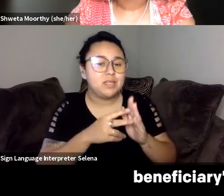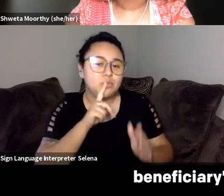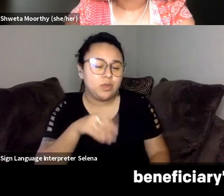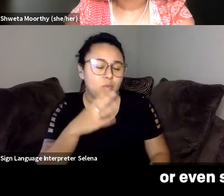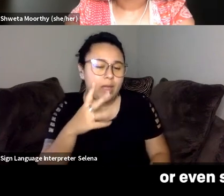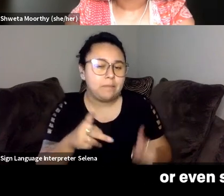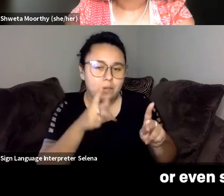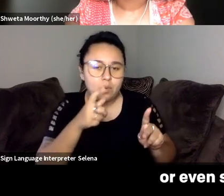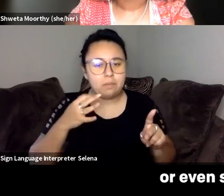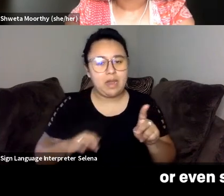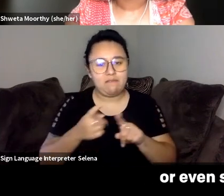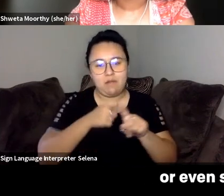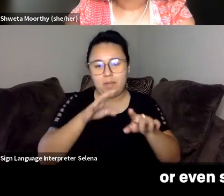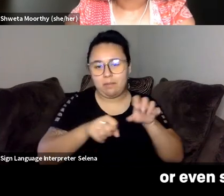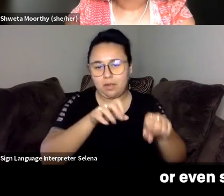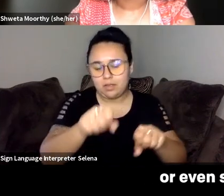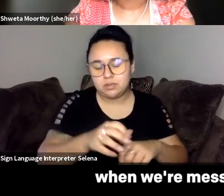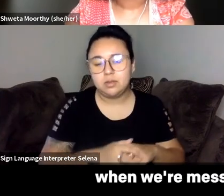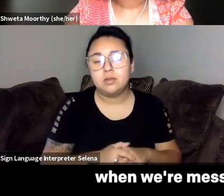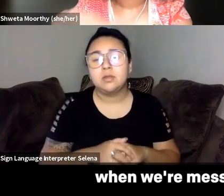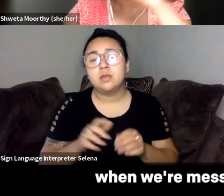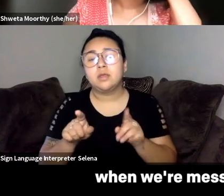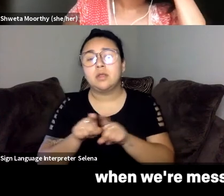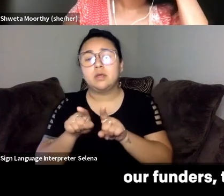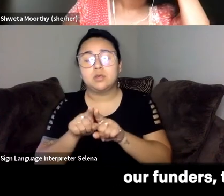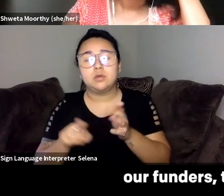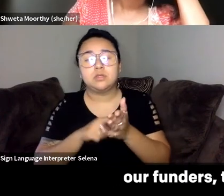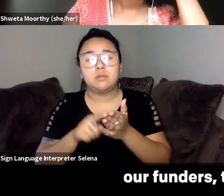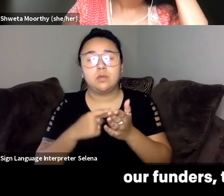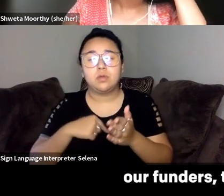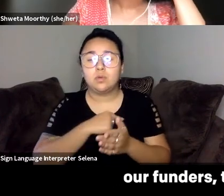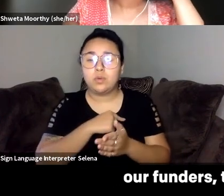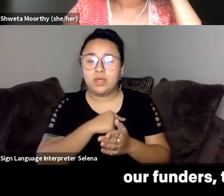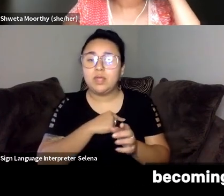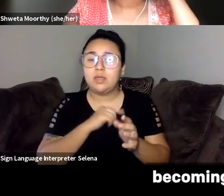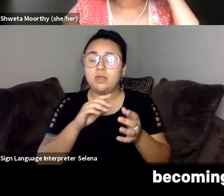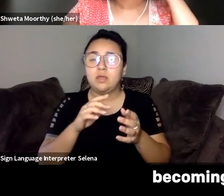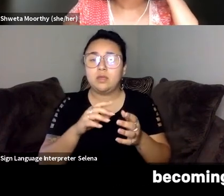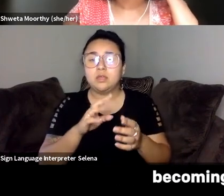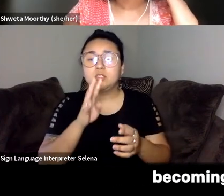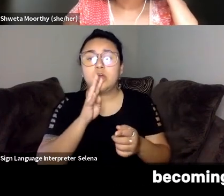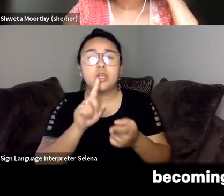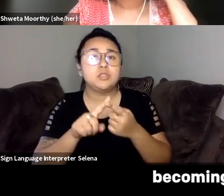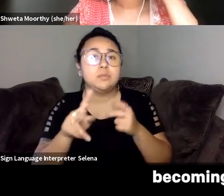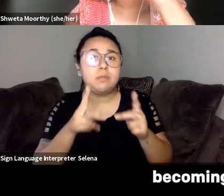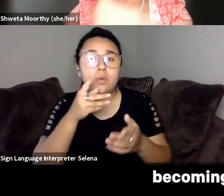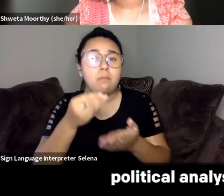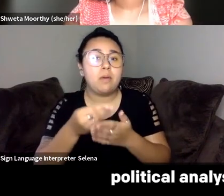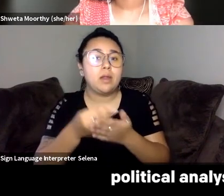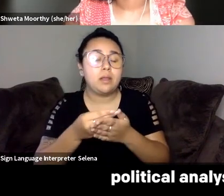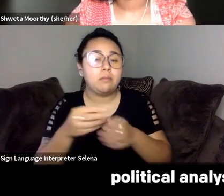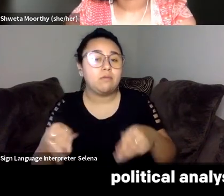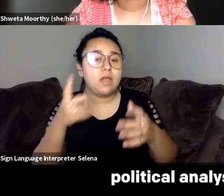imperialism, or even sometimes when we're messaging ourselves to our funders, that can end up becoming the